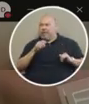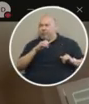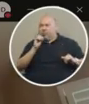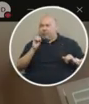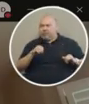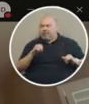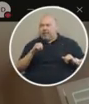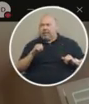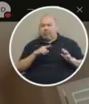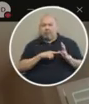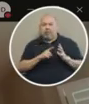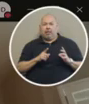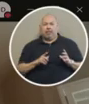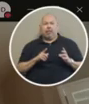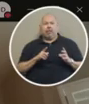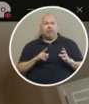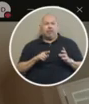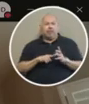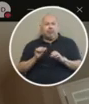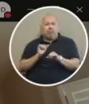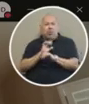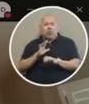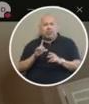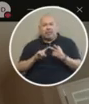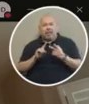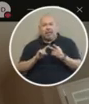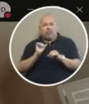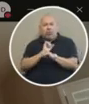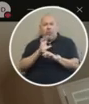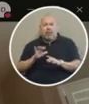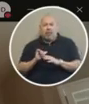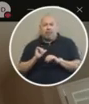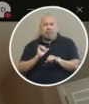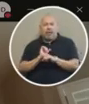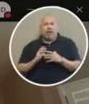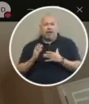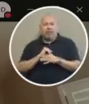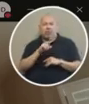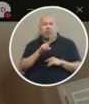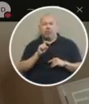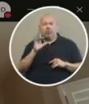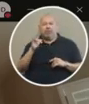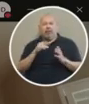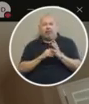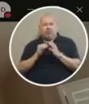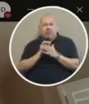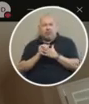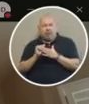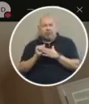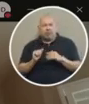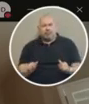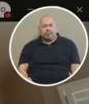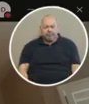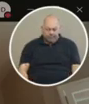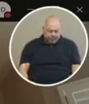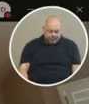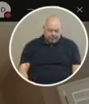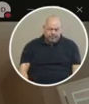10% paid employees, and then maybe employees that make over about $125,000.